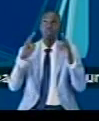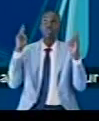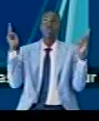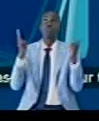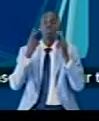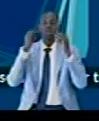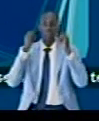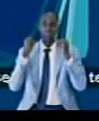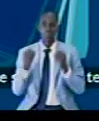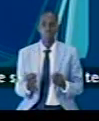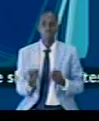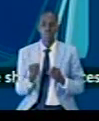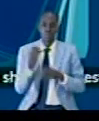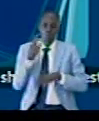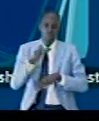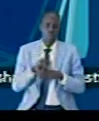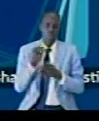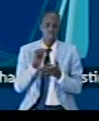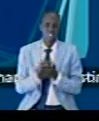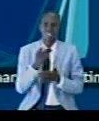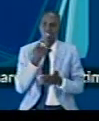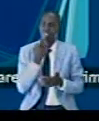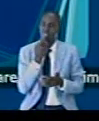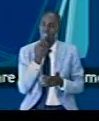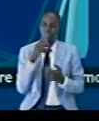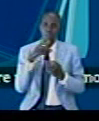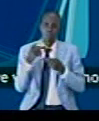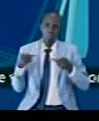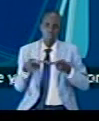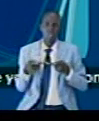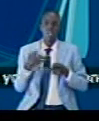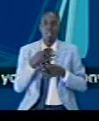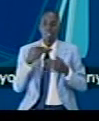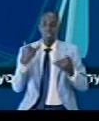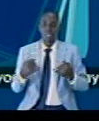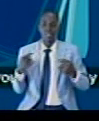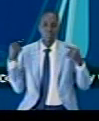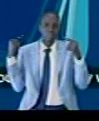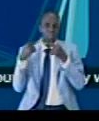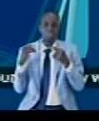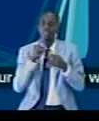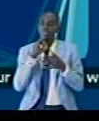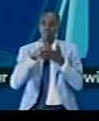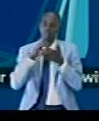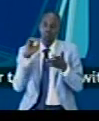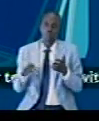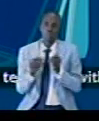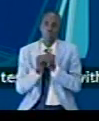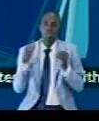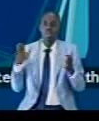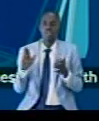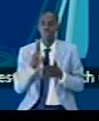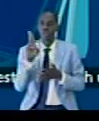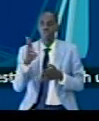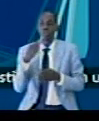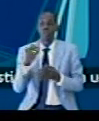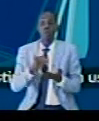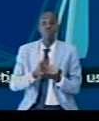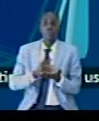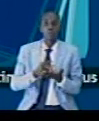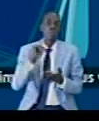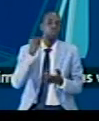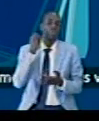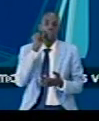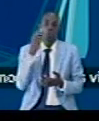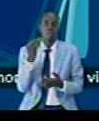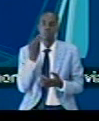triumphant power touched that spot. And right now, the pain is gone. Even without the use of the drug she was given, she feels very